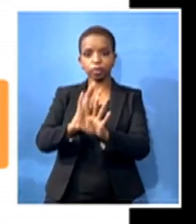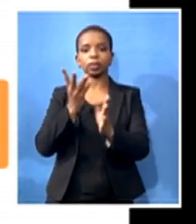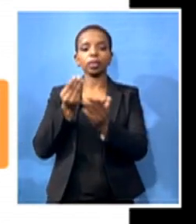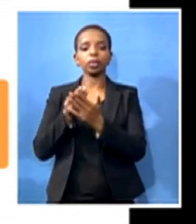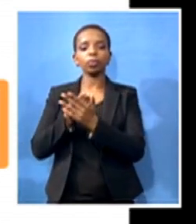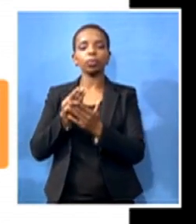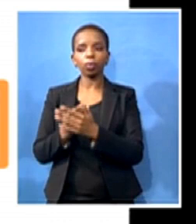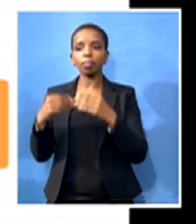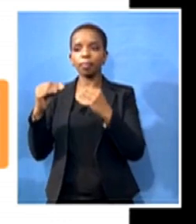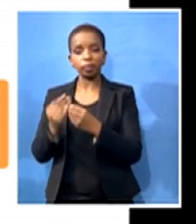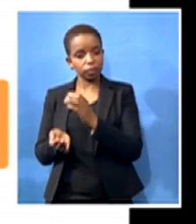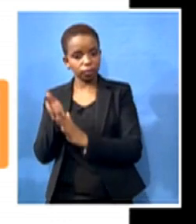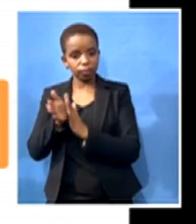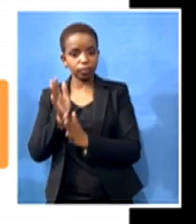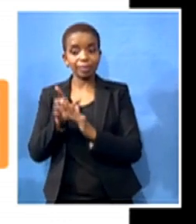balancing process.